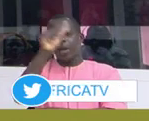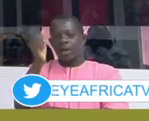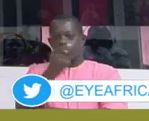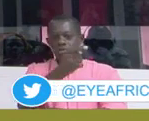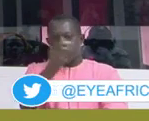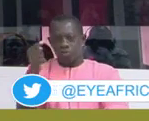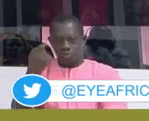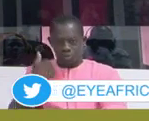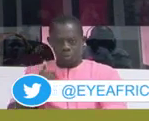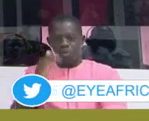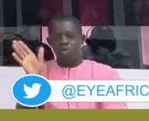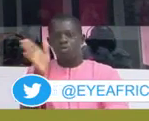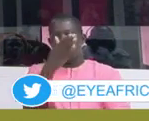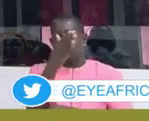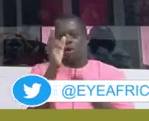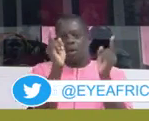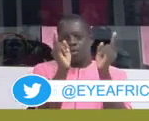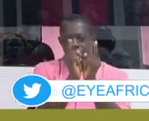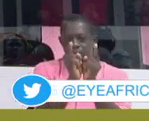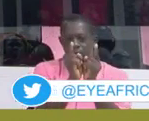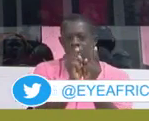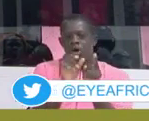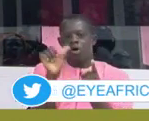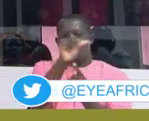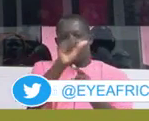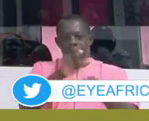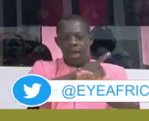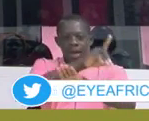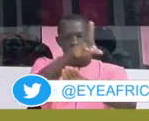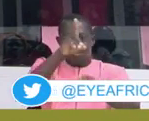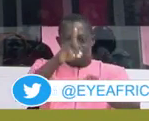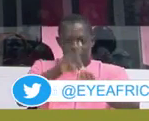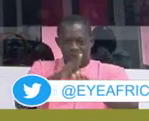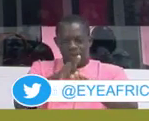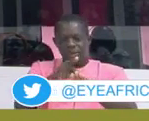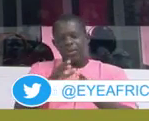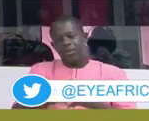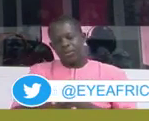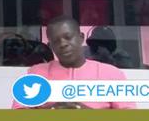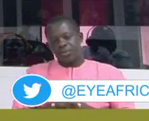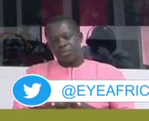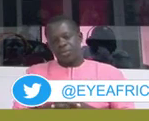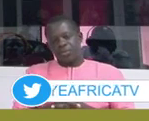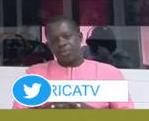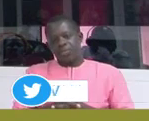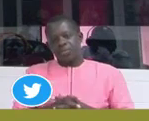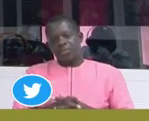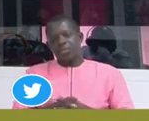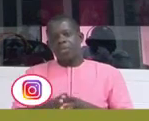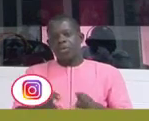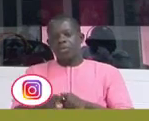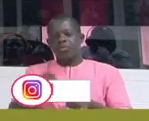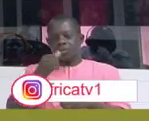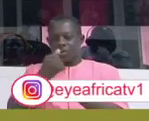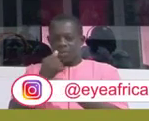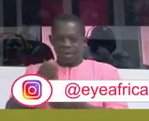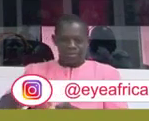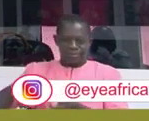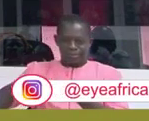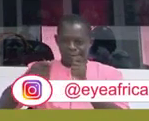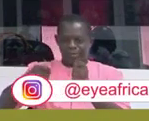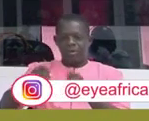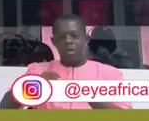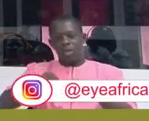equipment and you would go to a quarry or a quarry as they call it. You